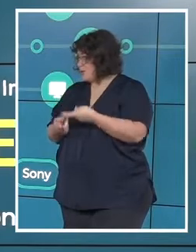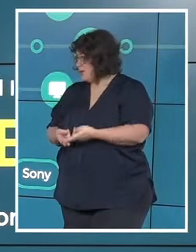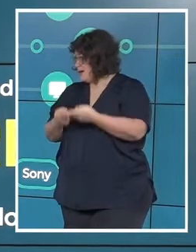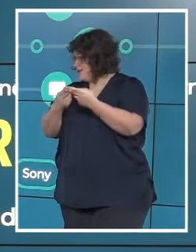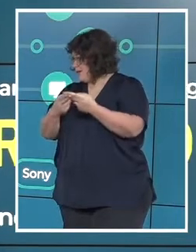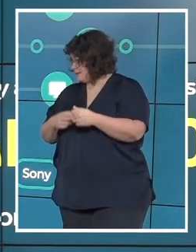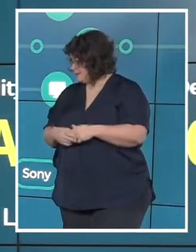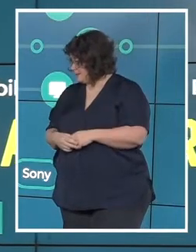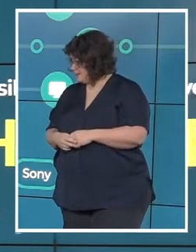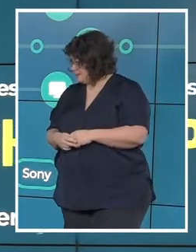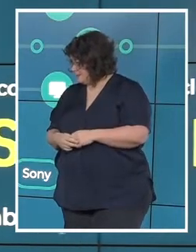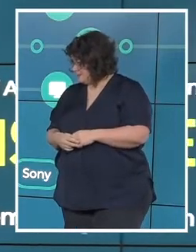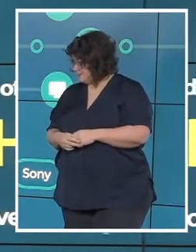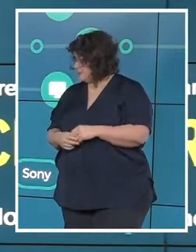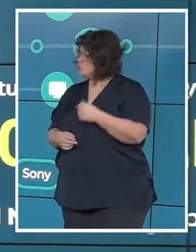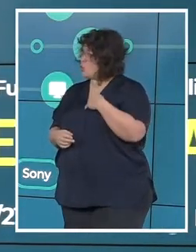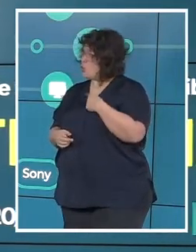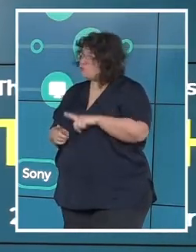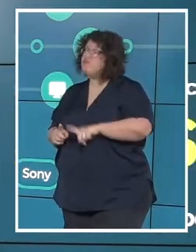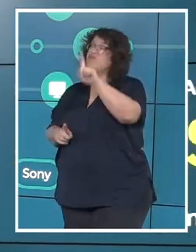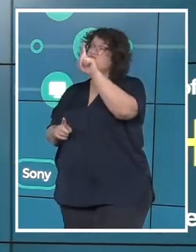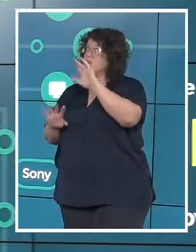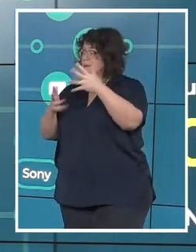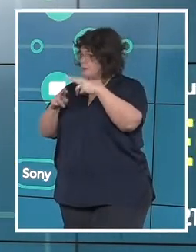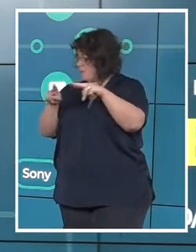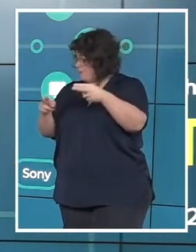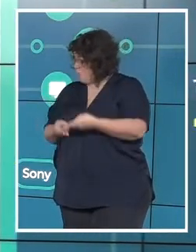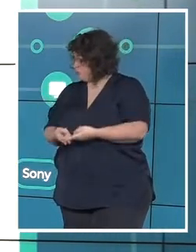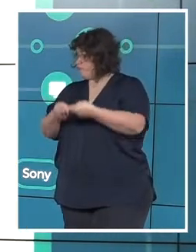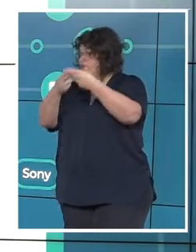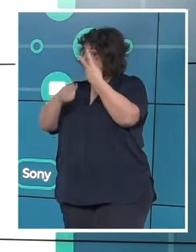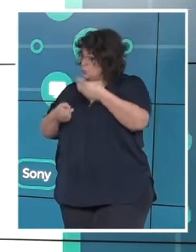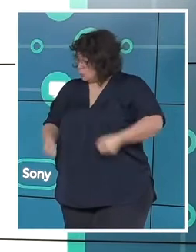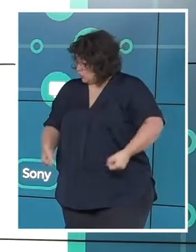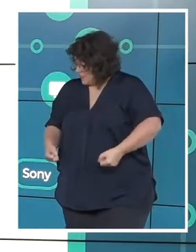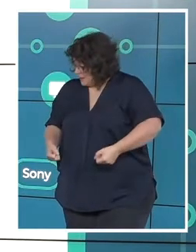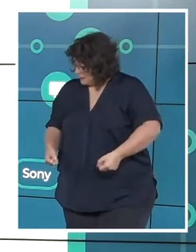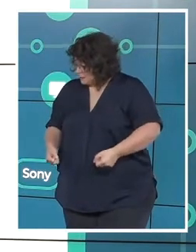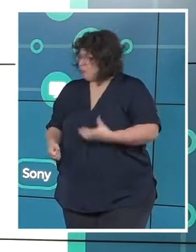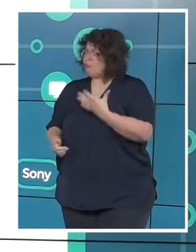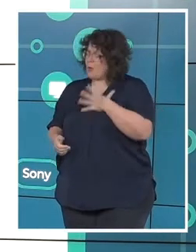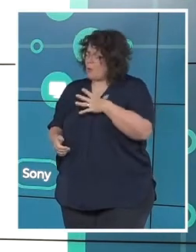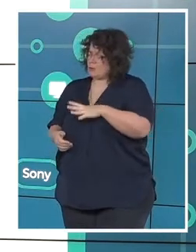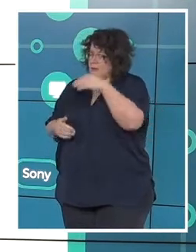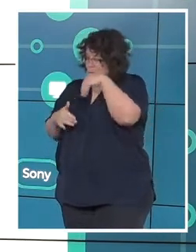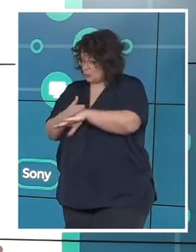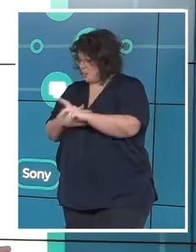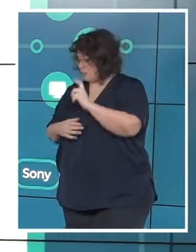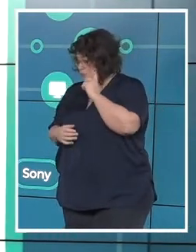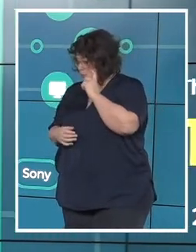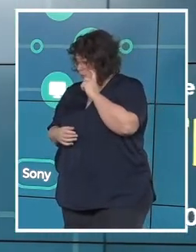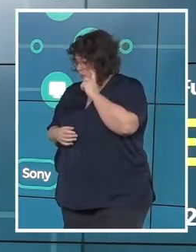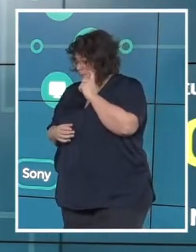wanting to get into my room. So I took out my device and I waved it in front of the door, right? Expecting the door to